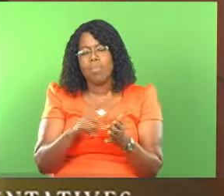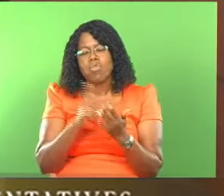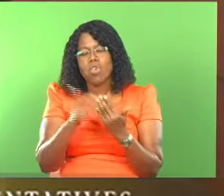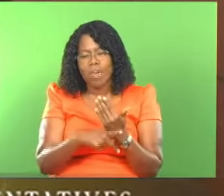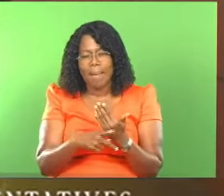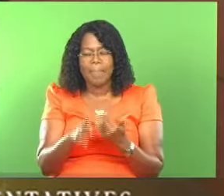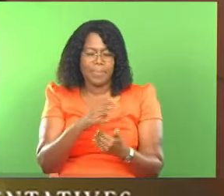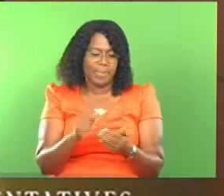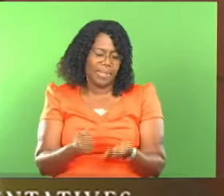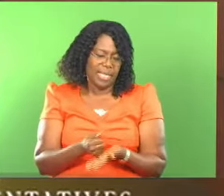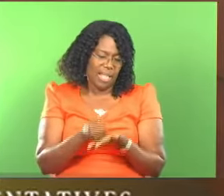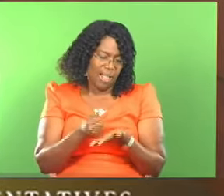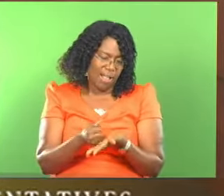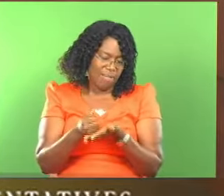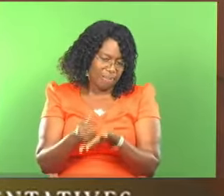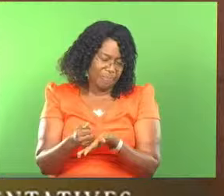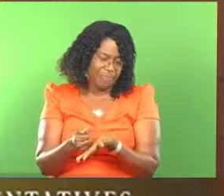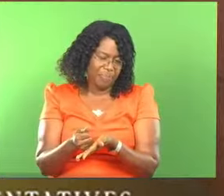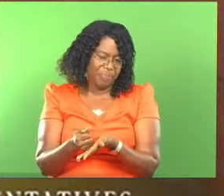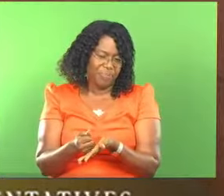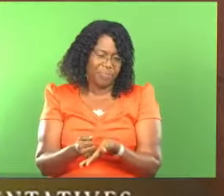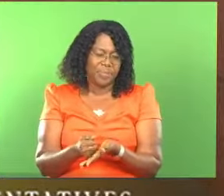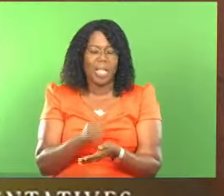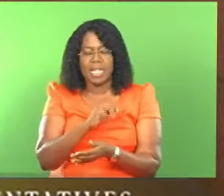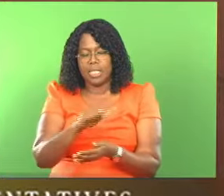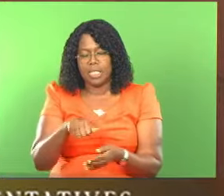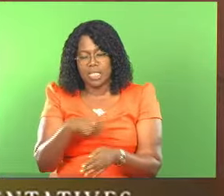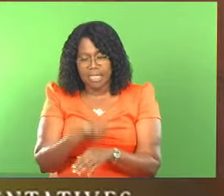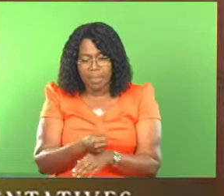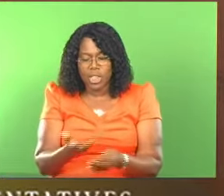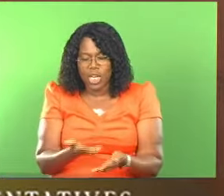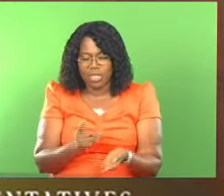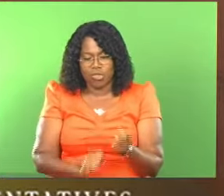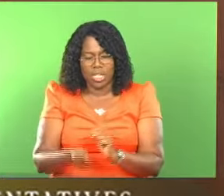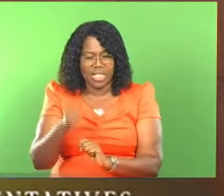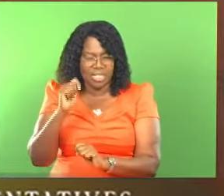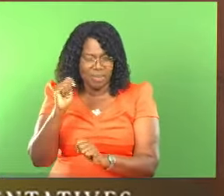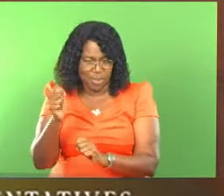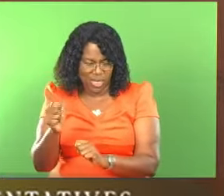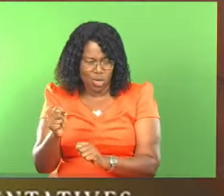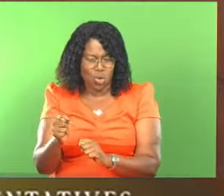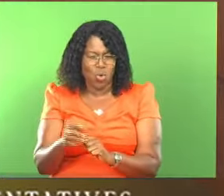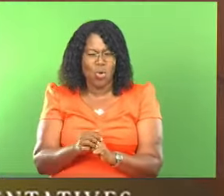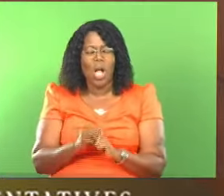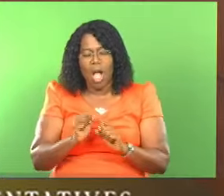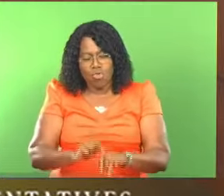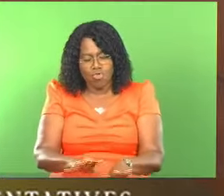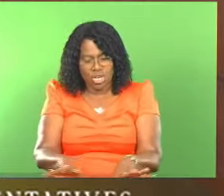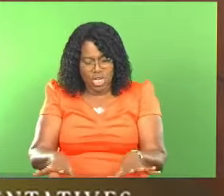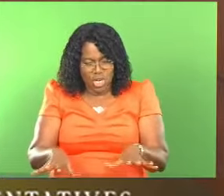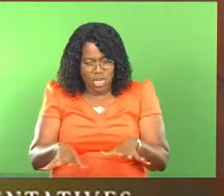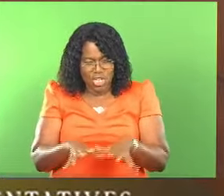in establishing here in Trinidad and Tobago a regional forensic science center.